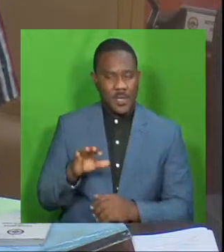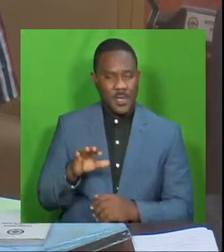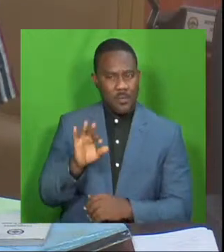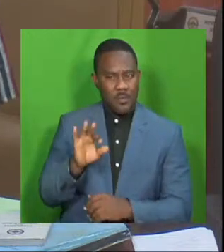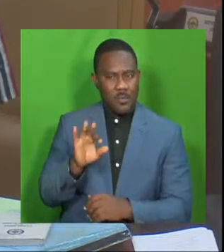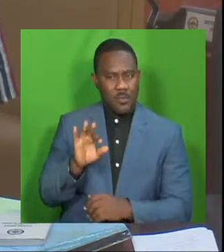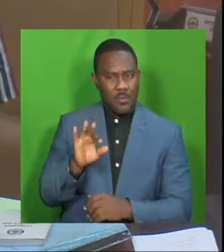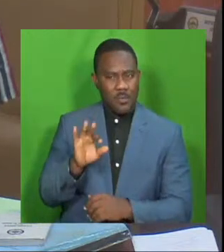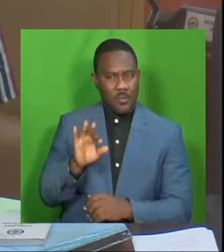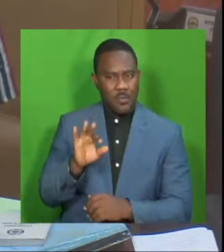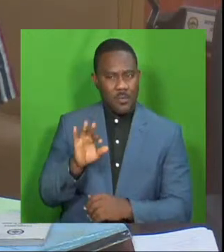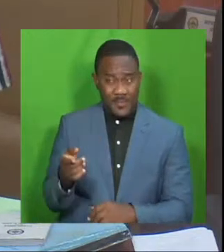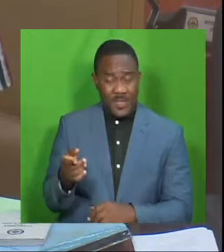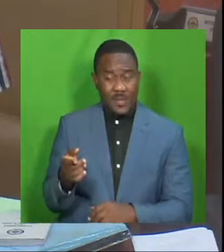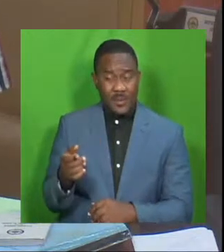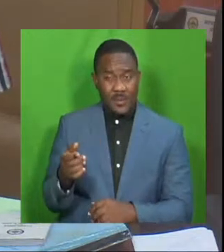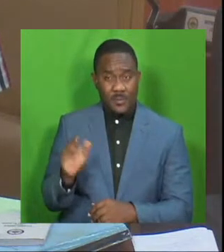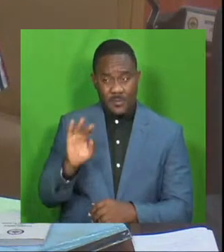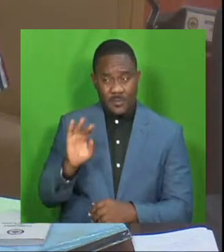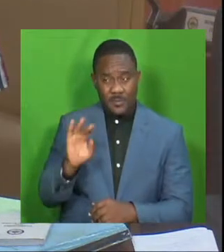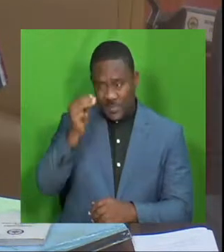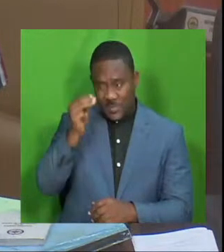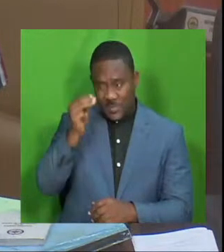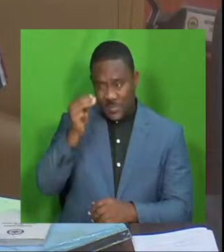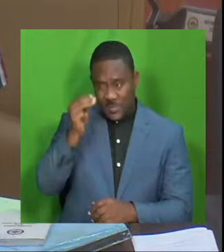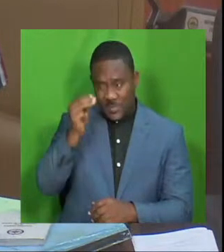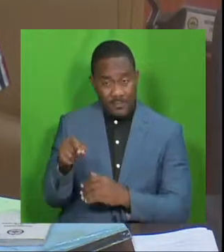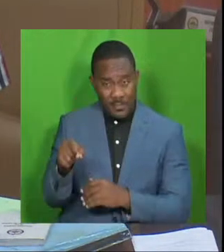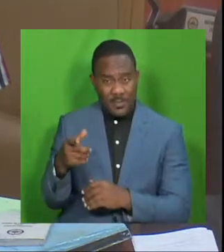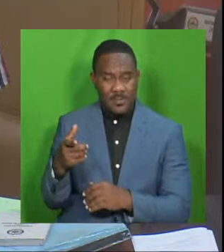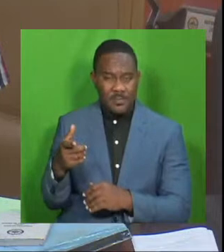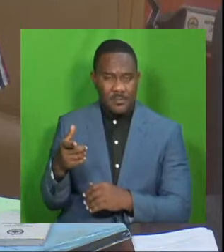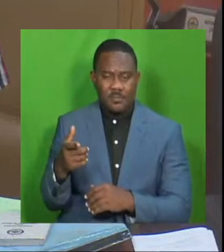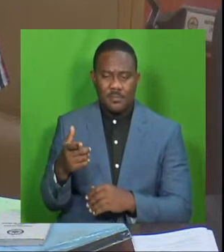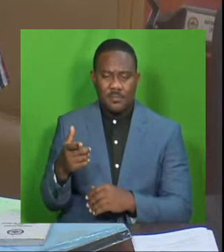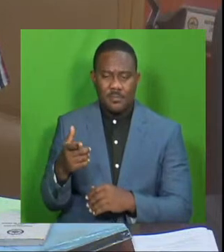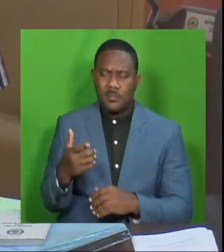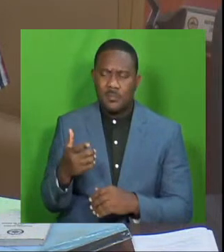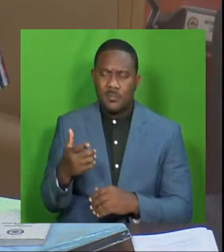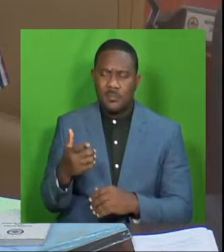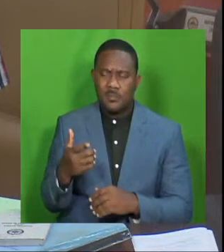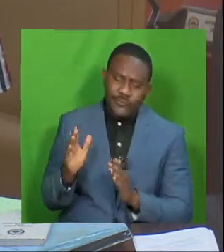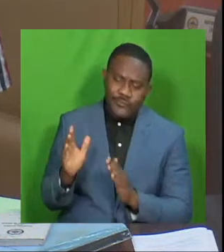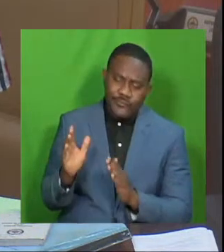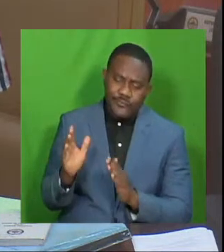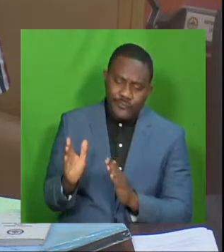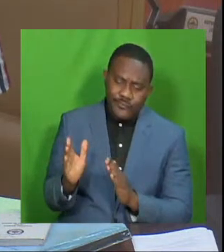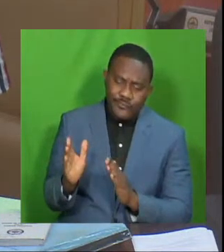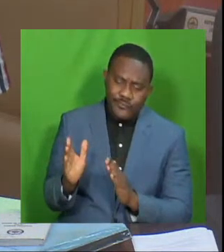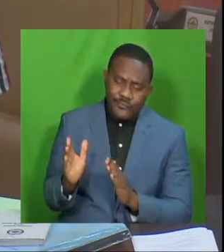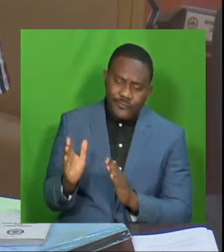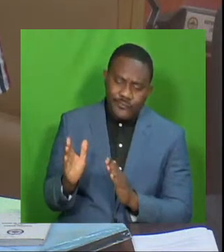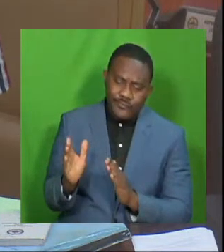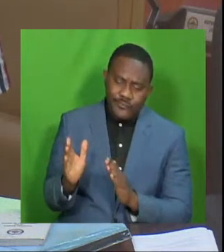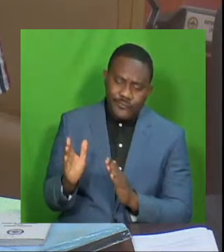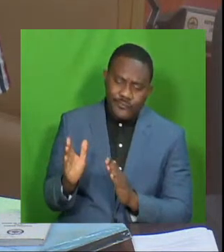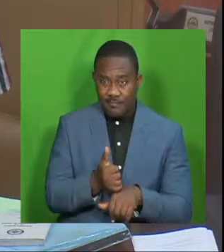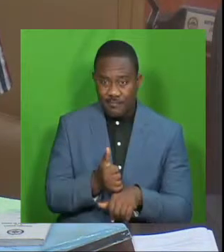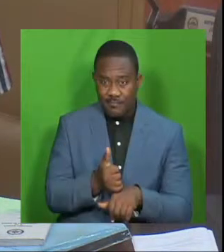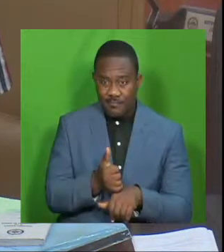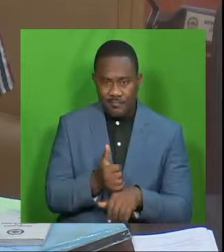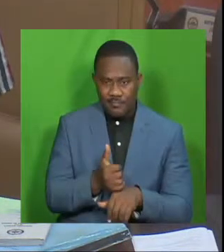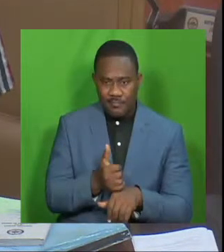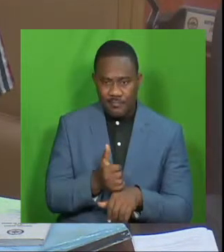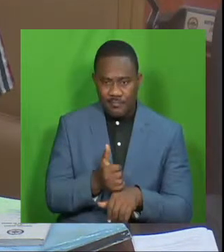Fisheries and Aquaculture Development what critical measures are being implemented following the second